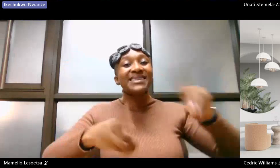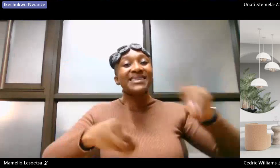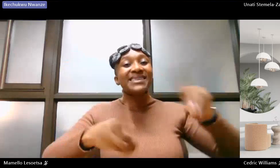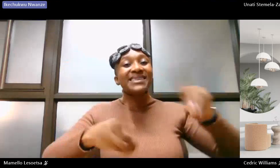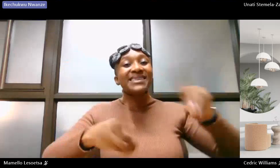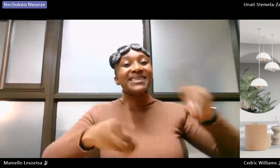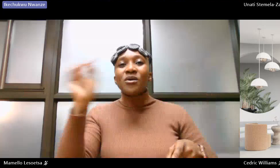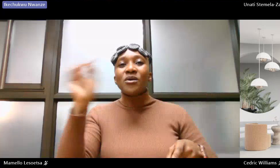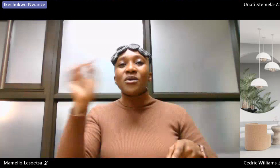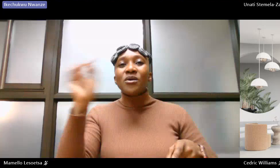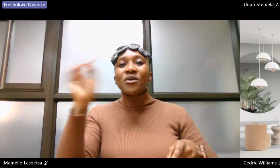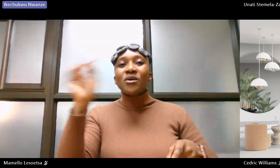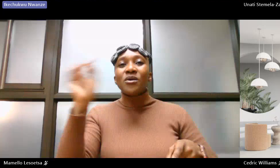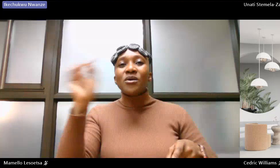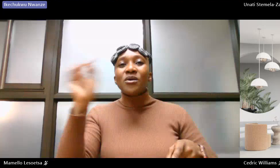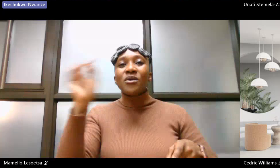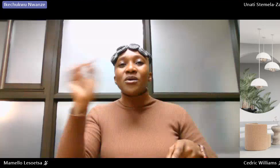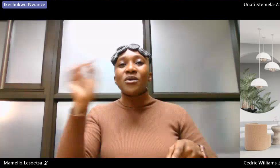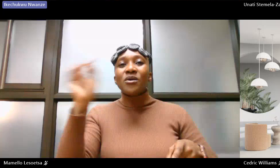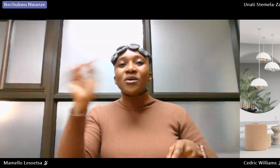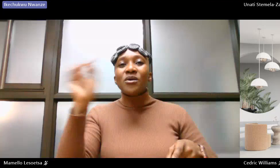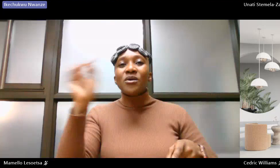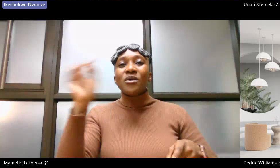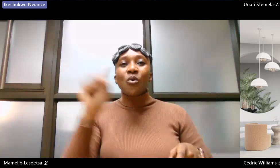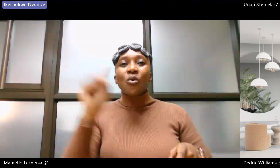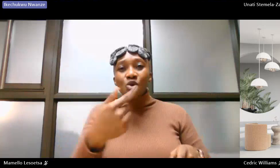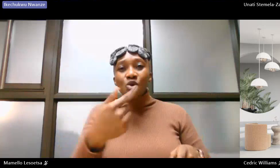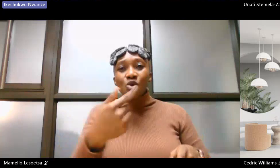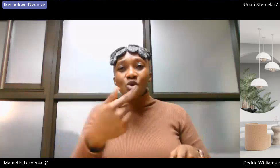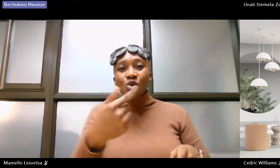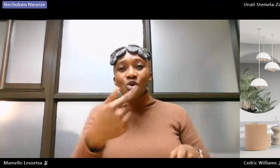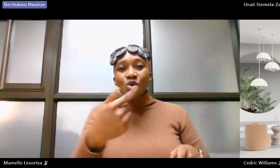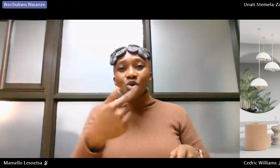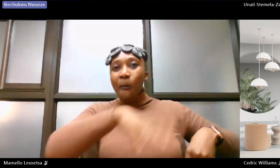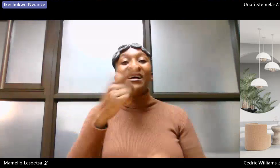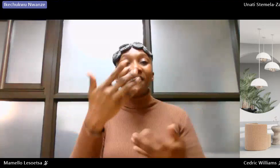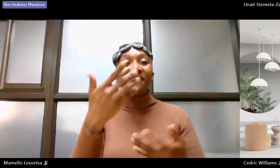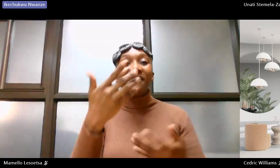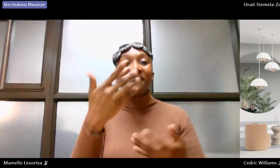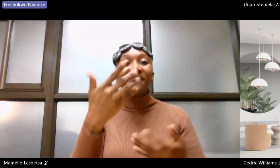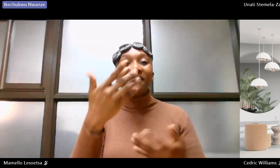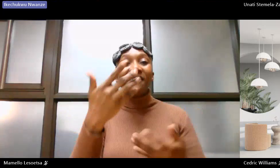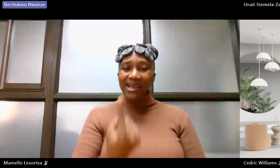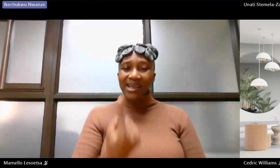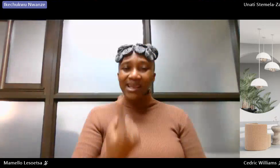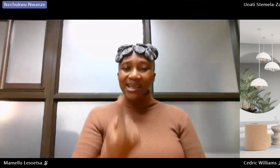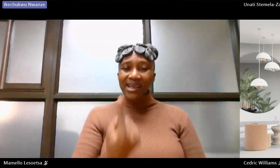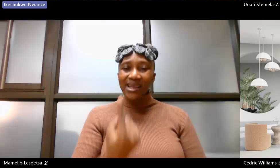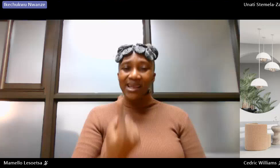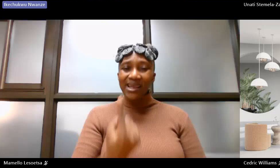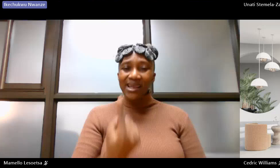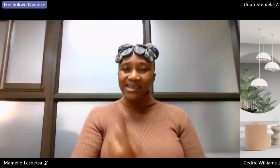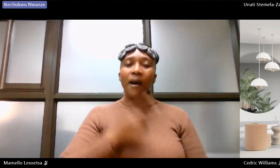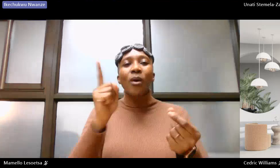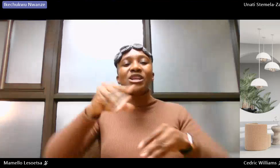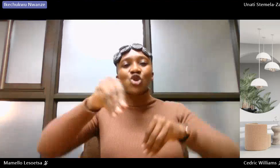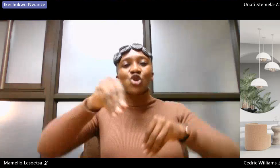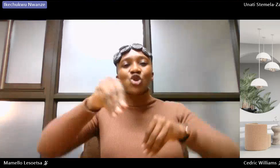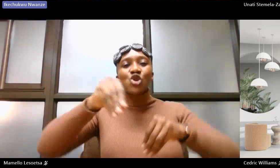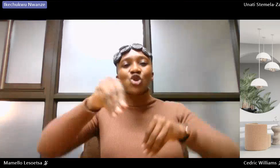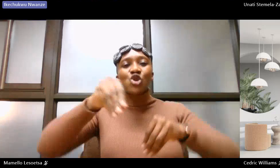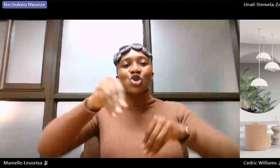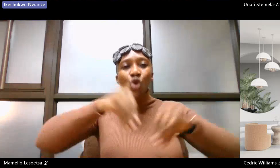degree. Like I told you, we are the ones to help do the documentation that Nati was talking about. Documentation of how Africans